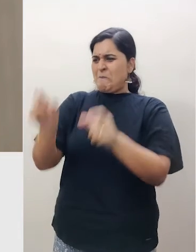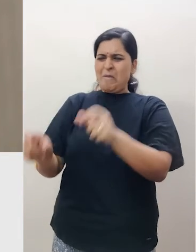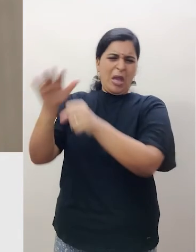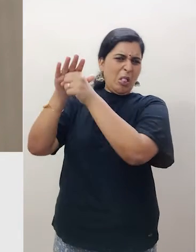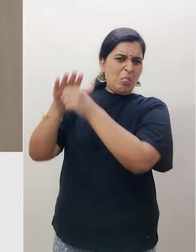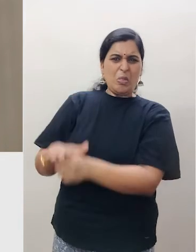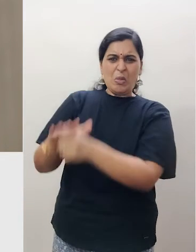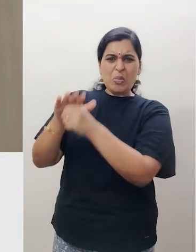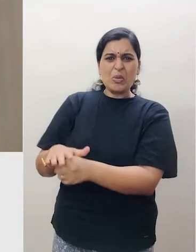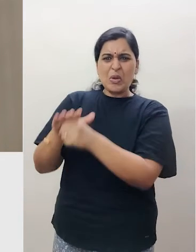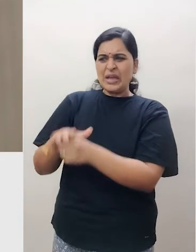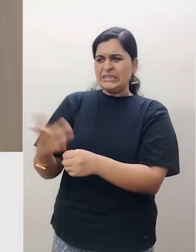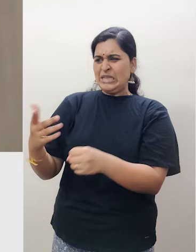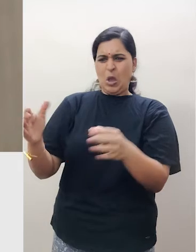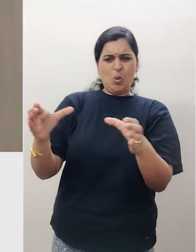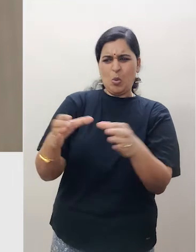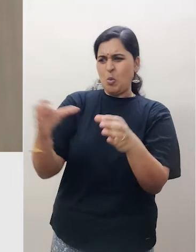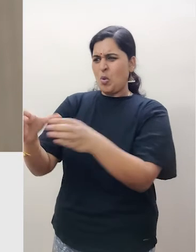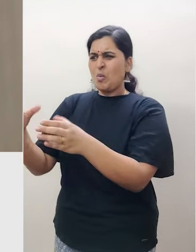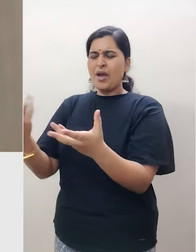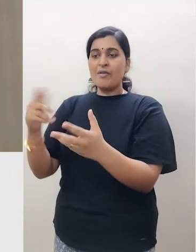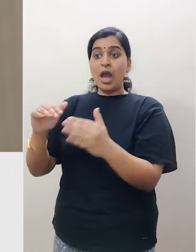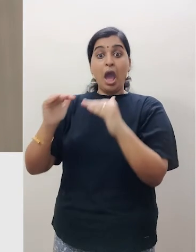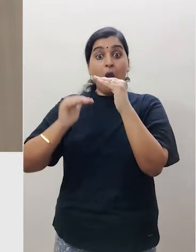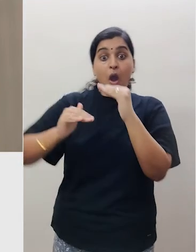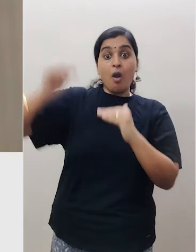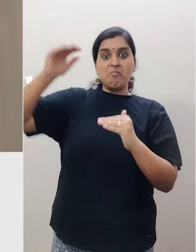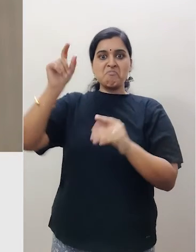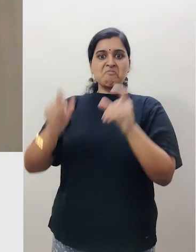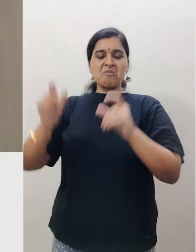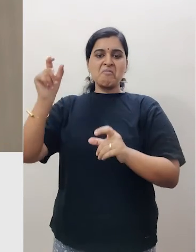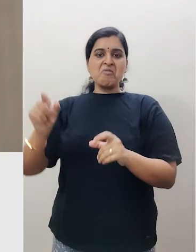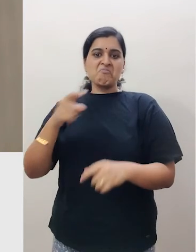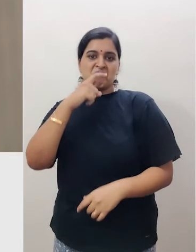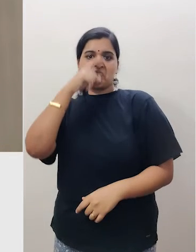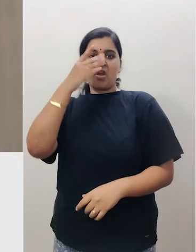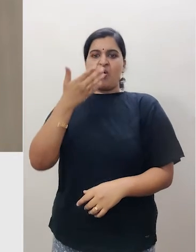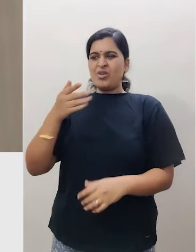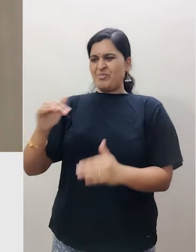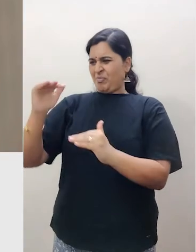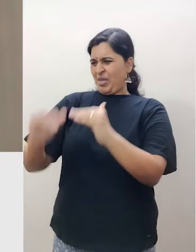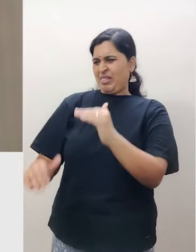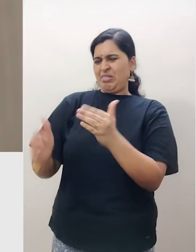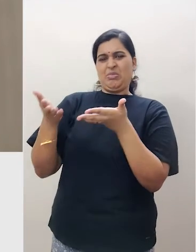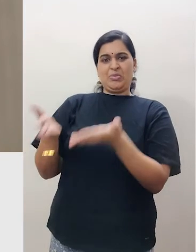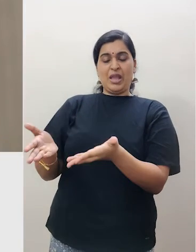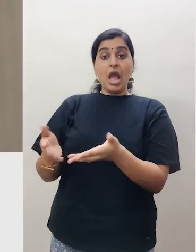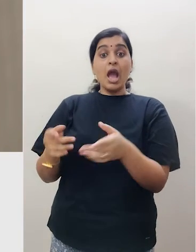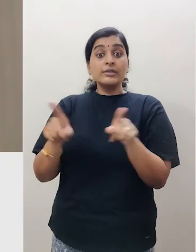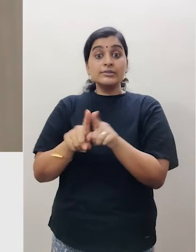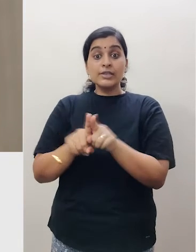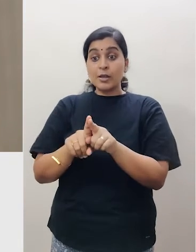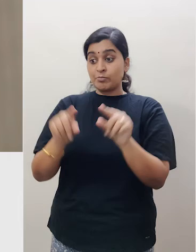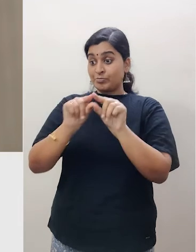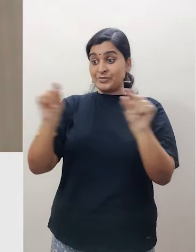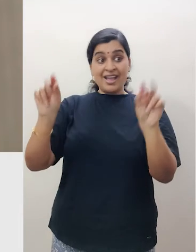term, often misused by individuals from upper castes. It's also interesting to think about the title of these